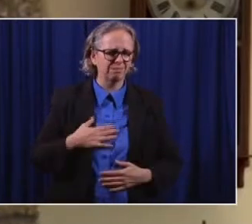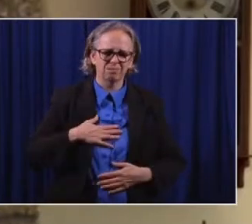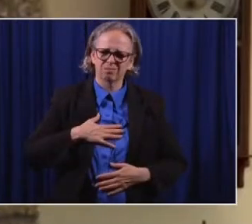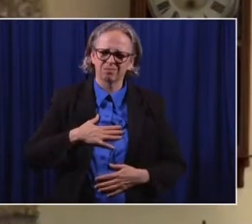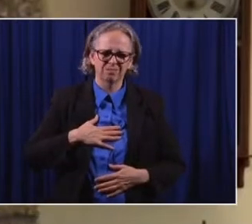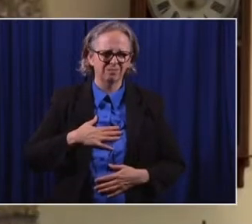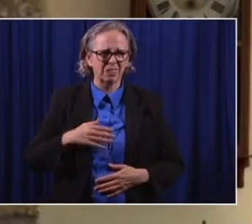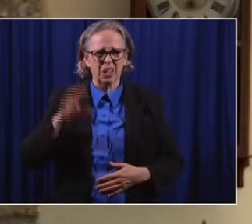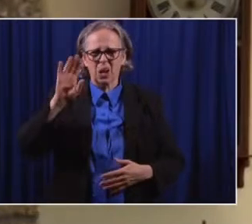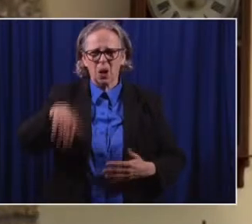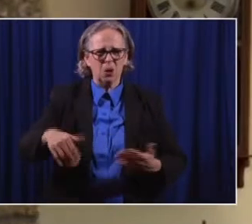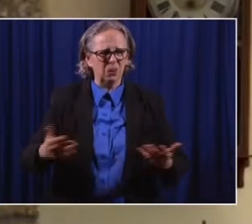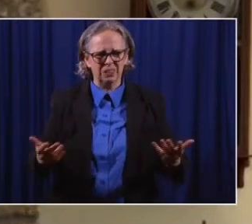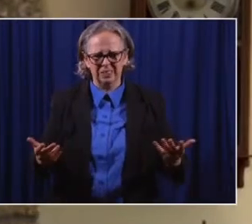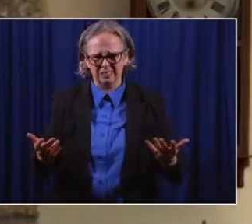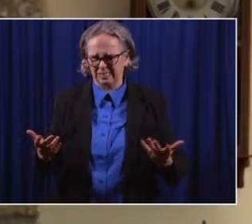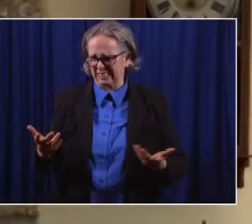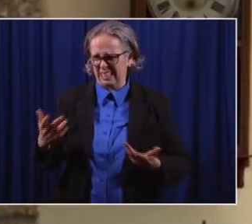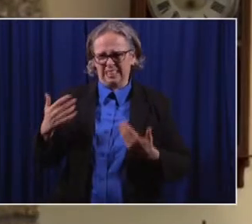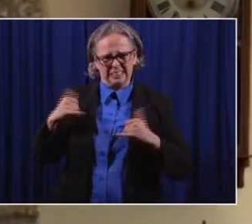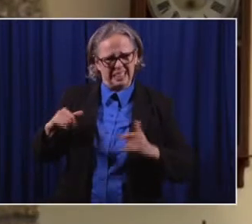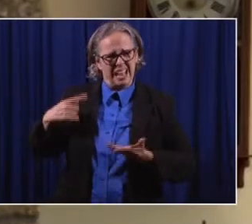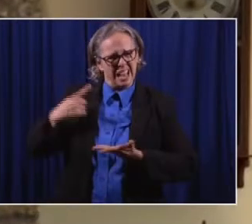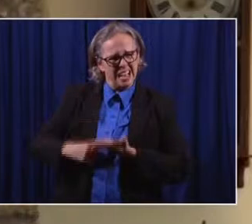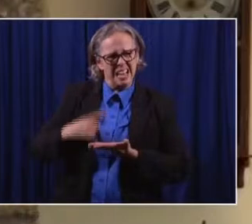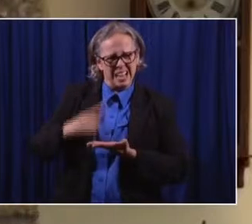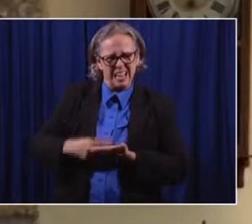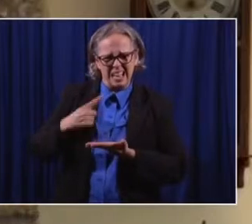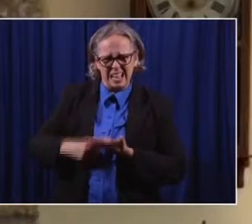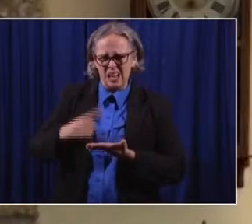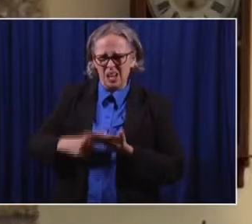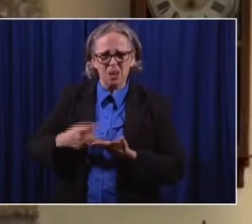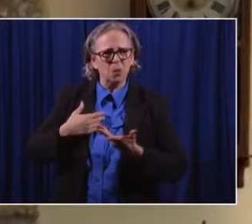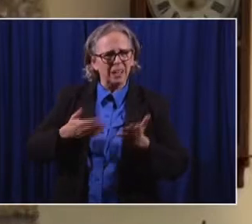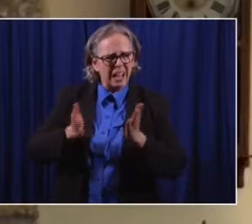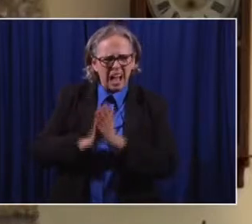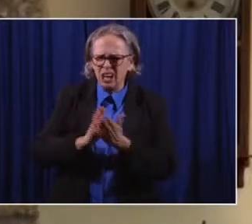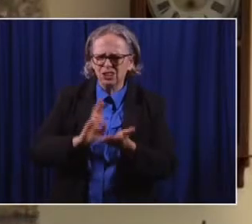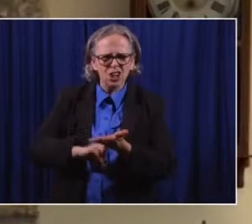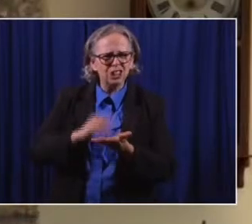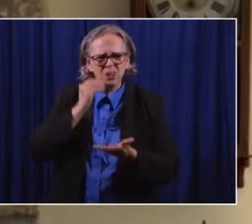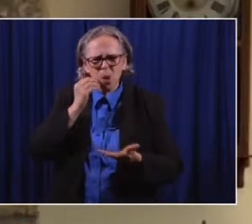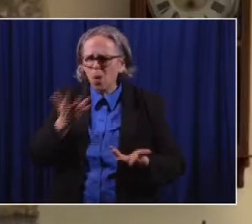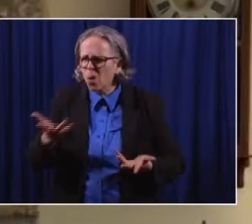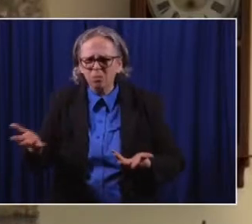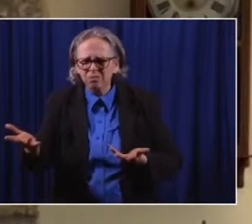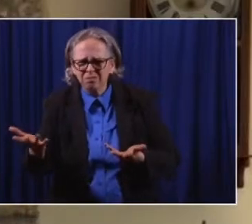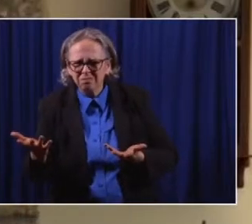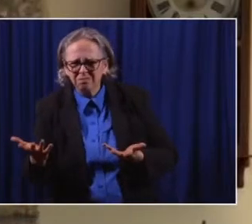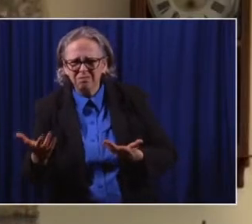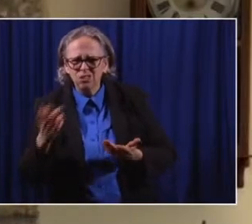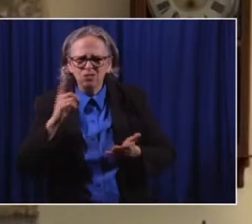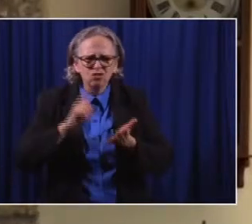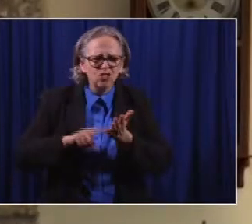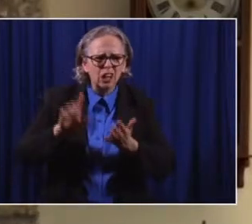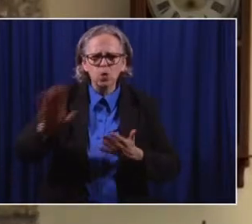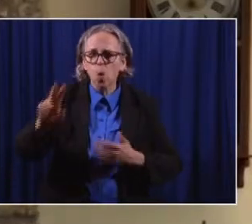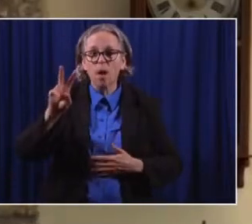today, one of the things that we asked nursing homes to do is to take a look at their whole filtration system, the ventilation